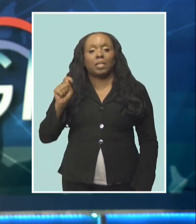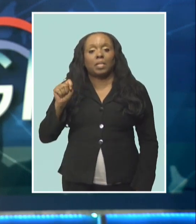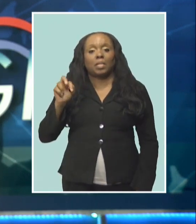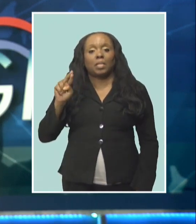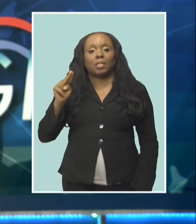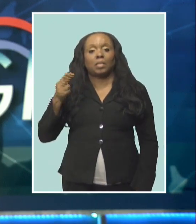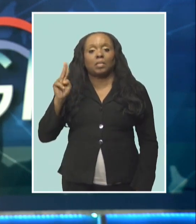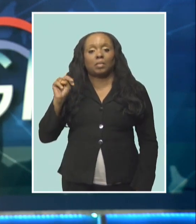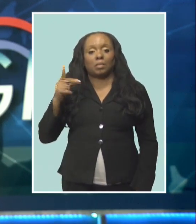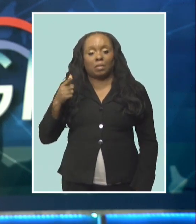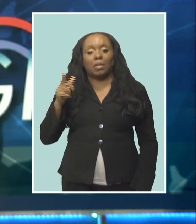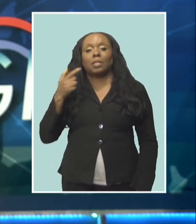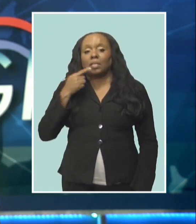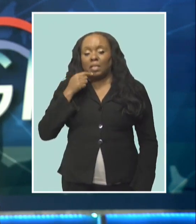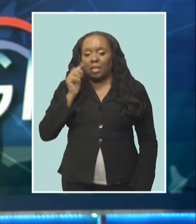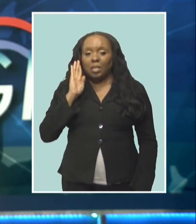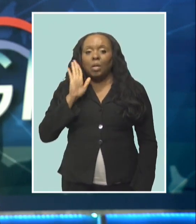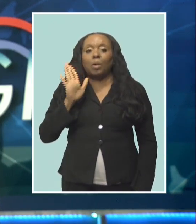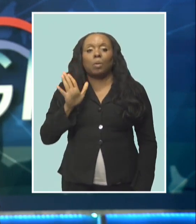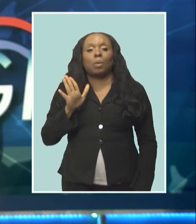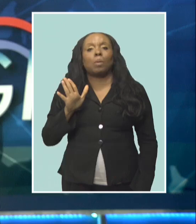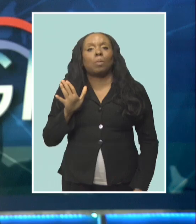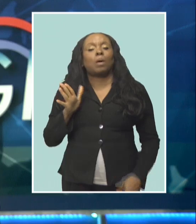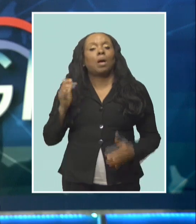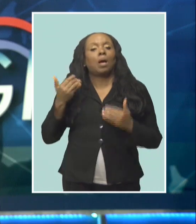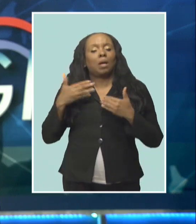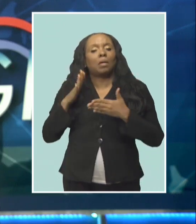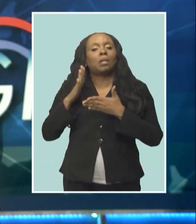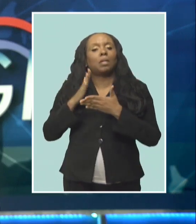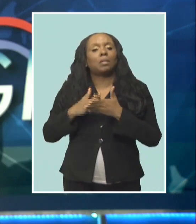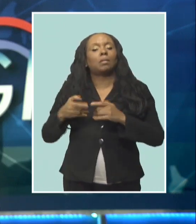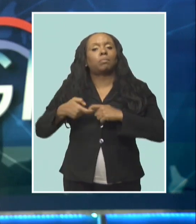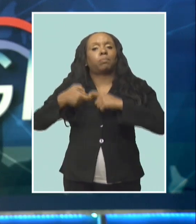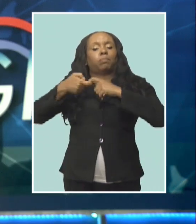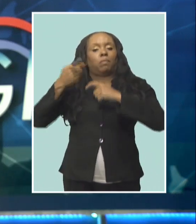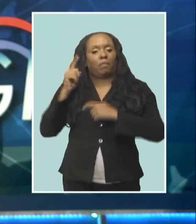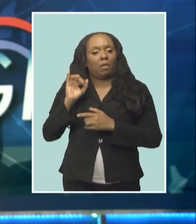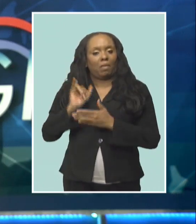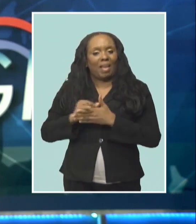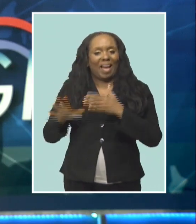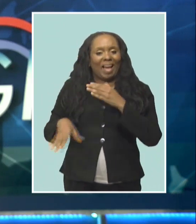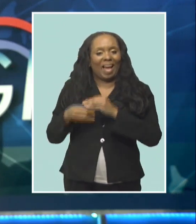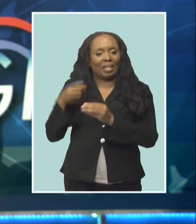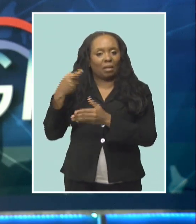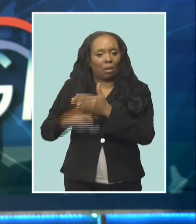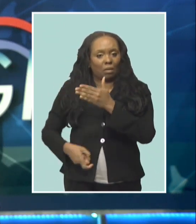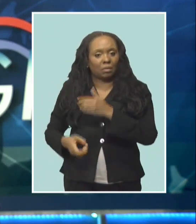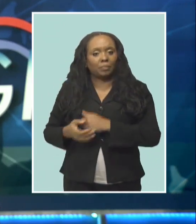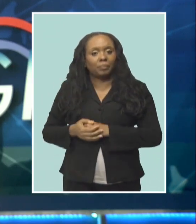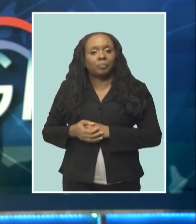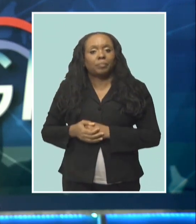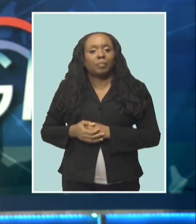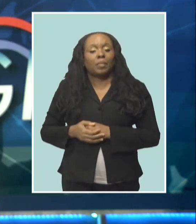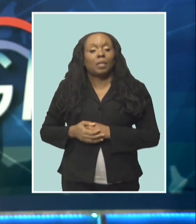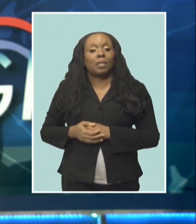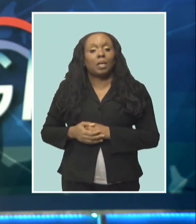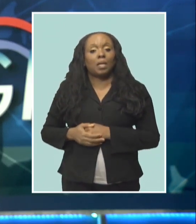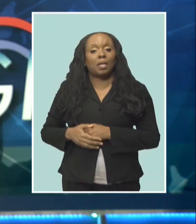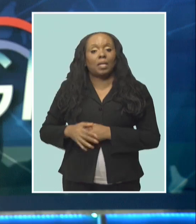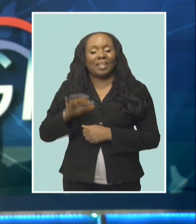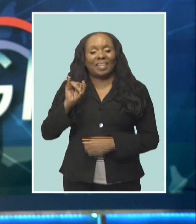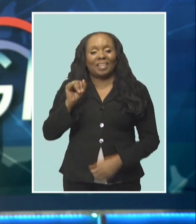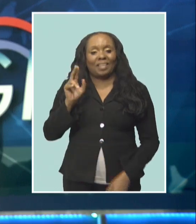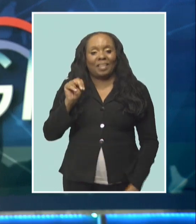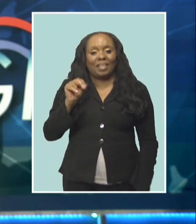of those penalties and interest. He adds that to facilitate this in the information technology systems, interest and